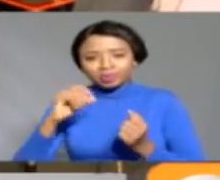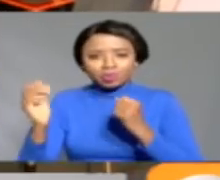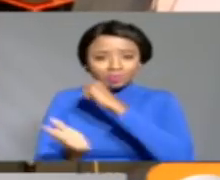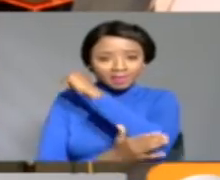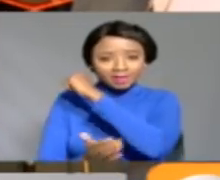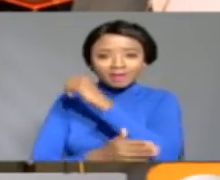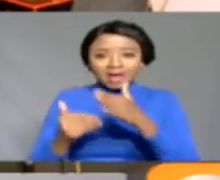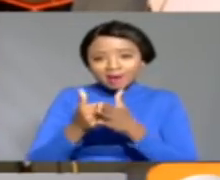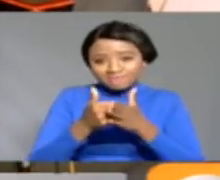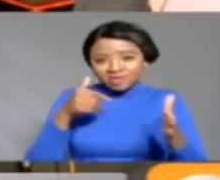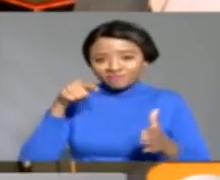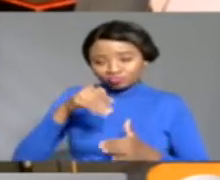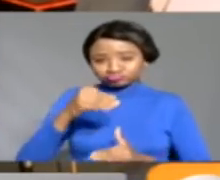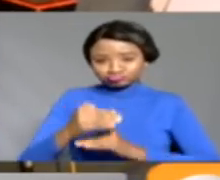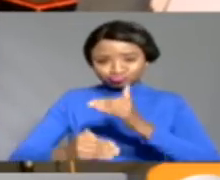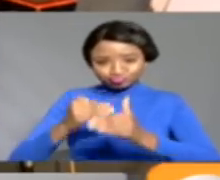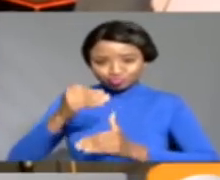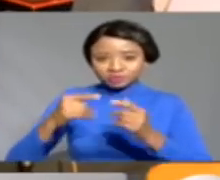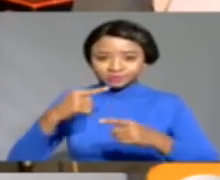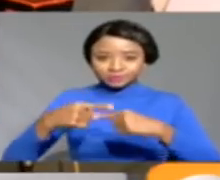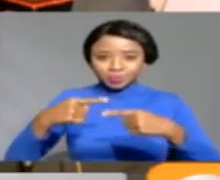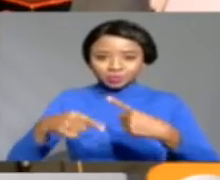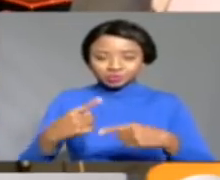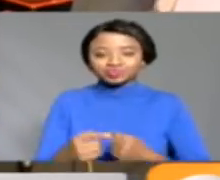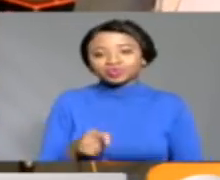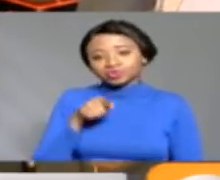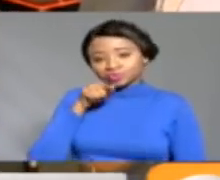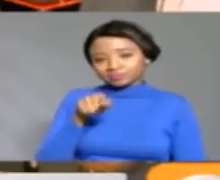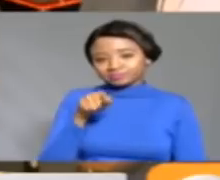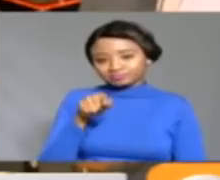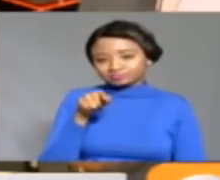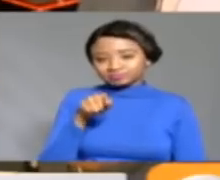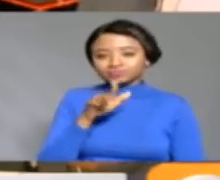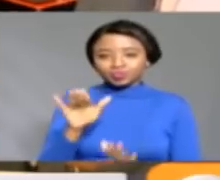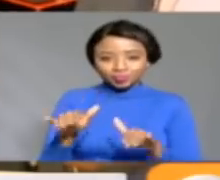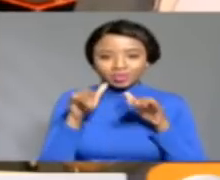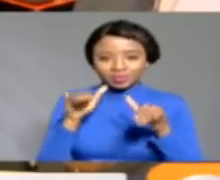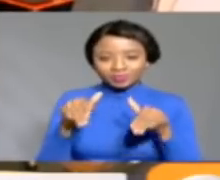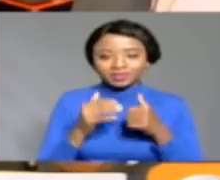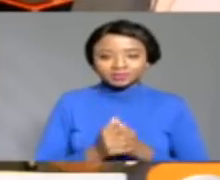procedure took place in her body. So that is what we'll be waiting for, Yvonne.